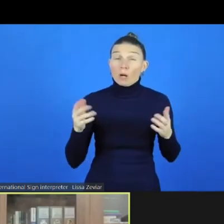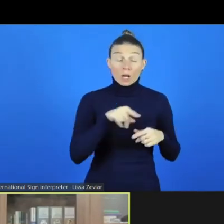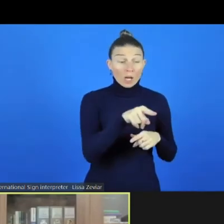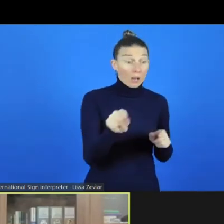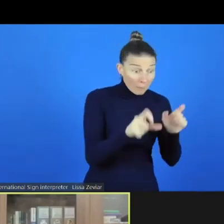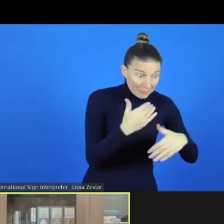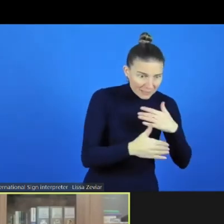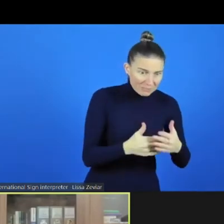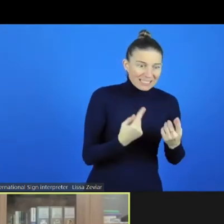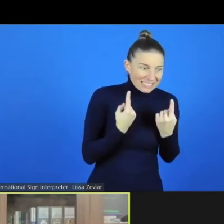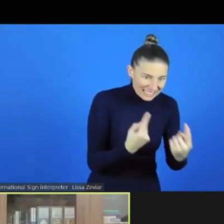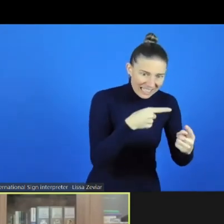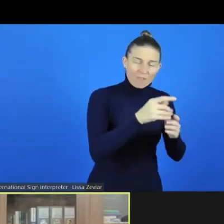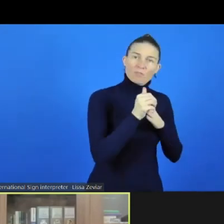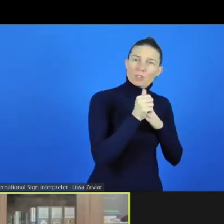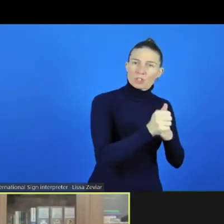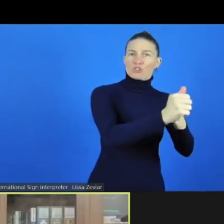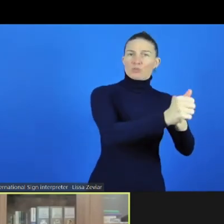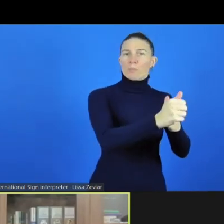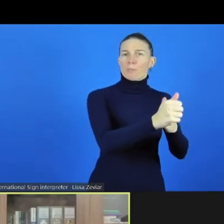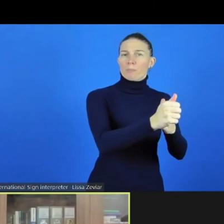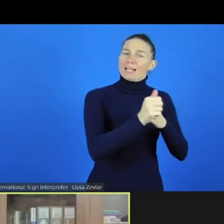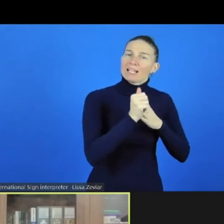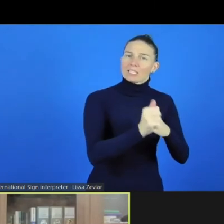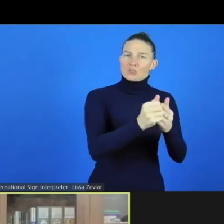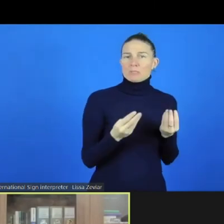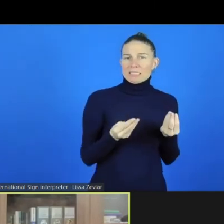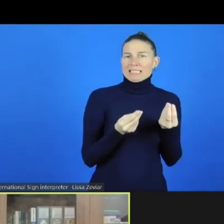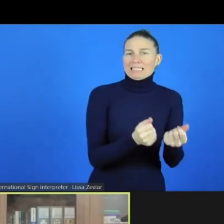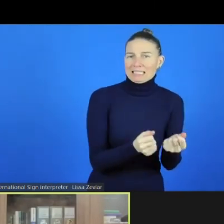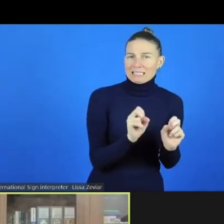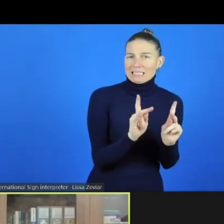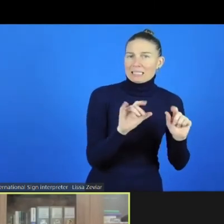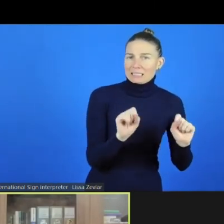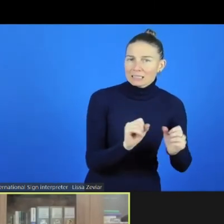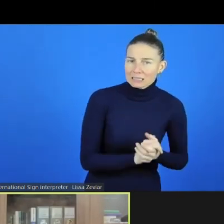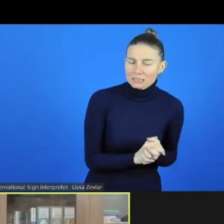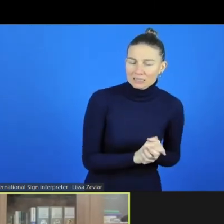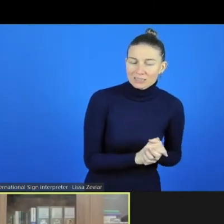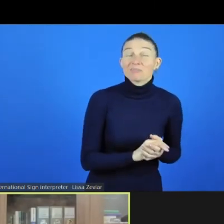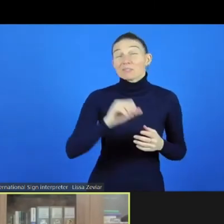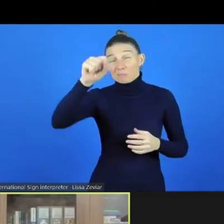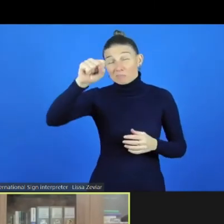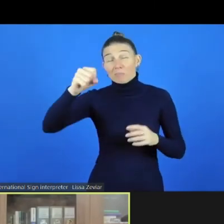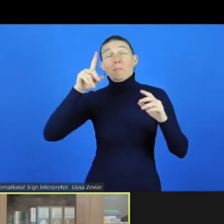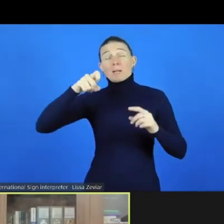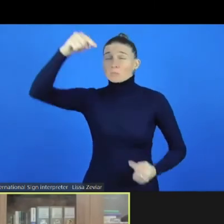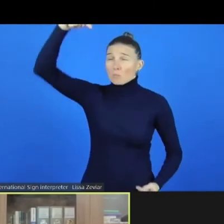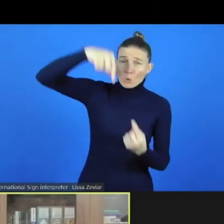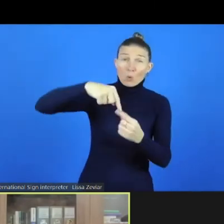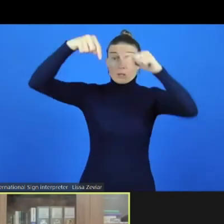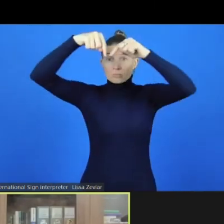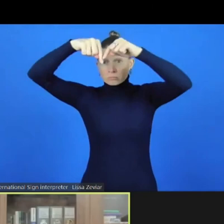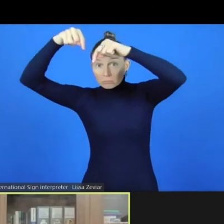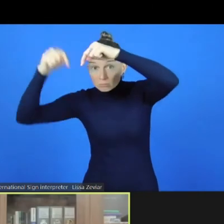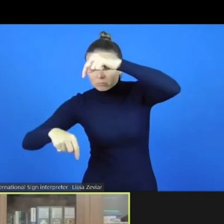And I think all of this, as Steve mentioned, comes with a huge lot of commitment from an organization, from top down, from leaderships, to have goals, to have